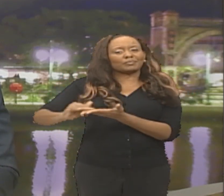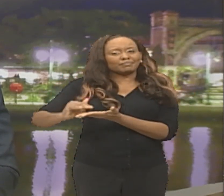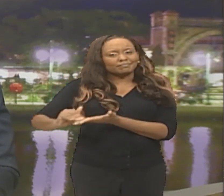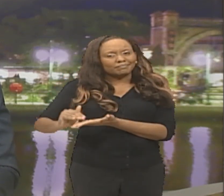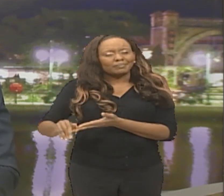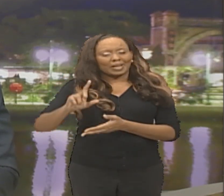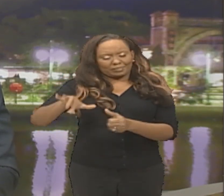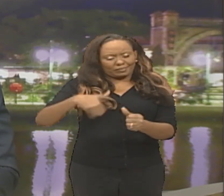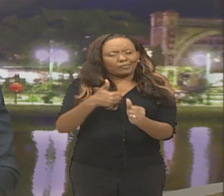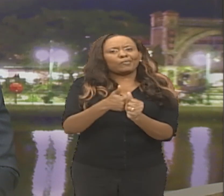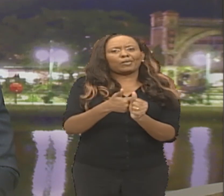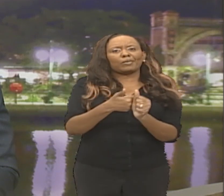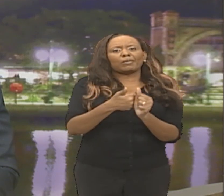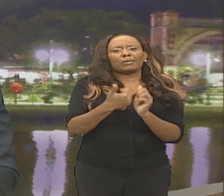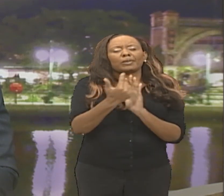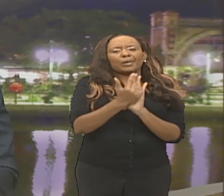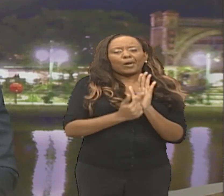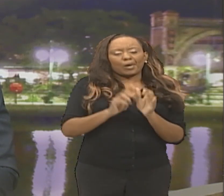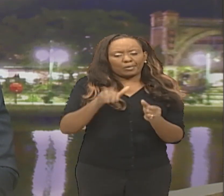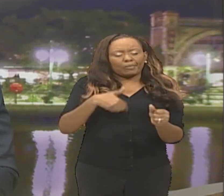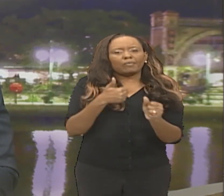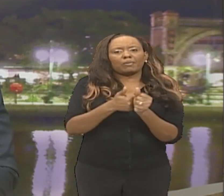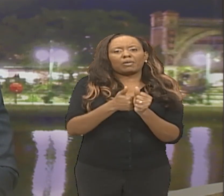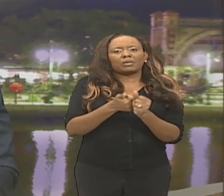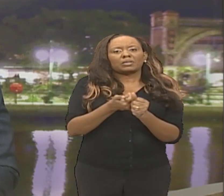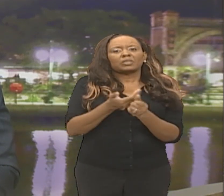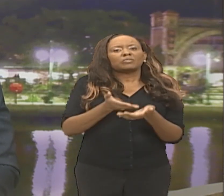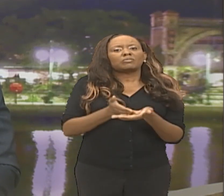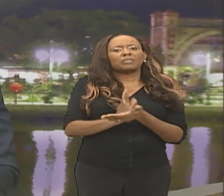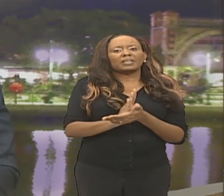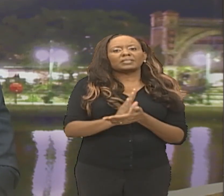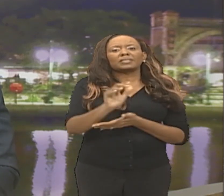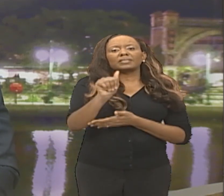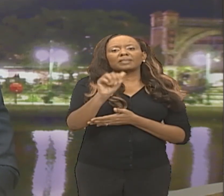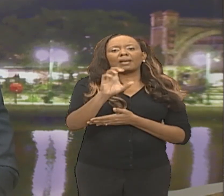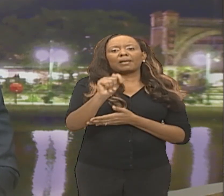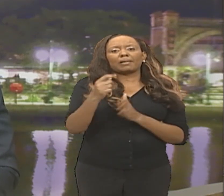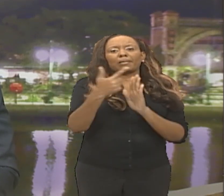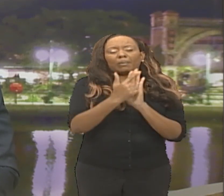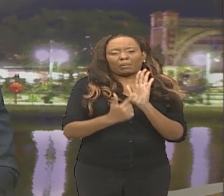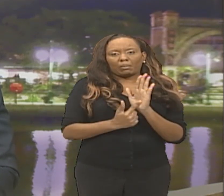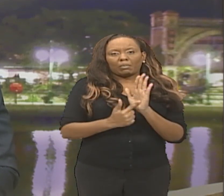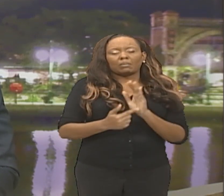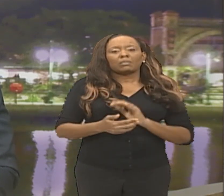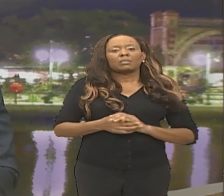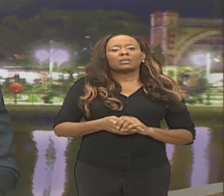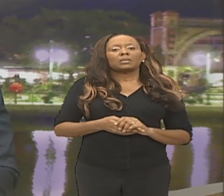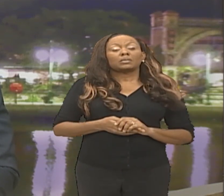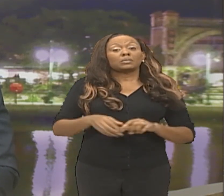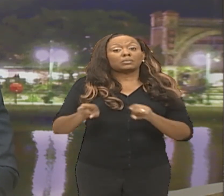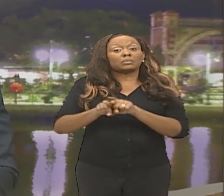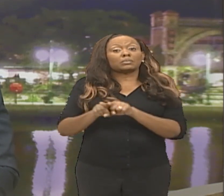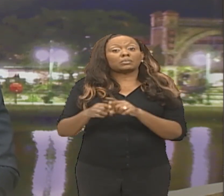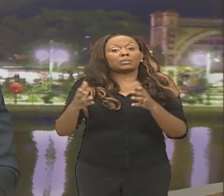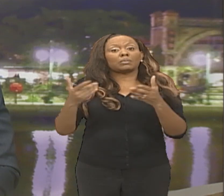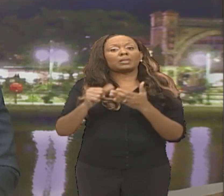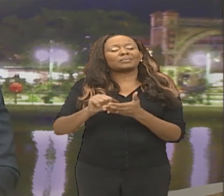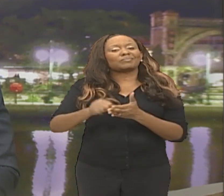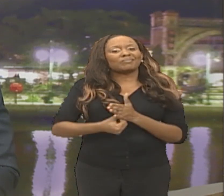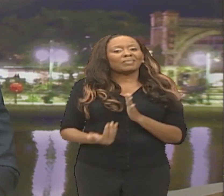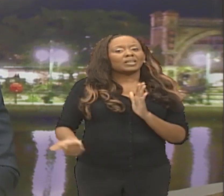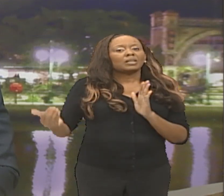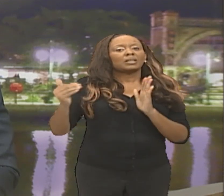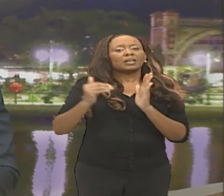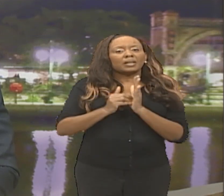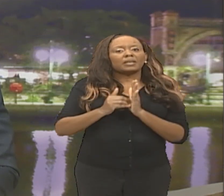Rights Act, as well as the principles of fairness and natural justice. She says she especially wishes to re-emphasize the phrase